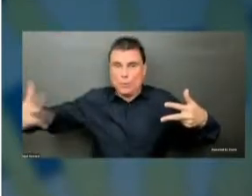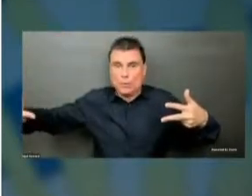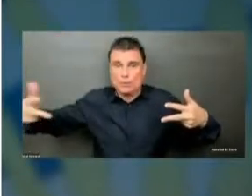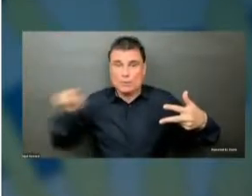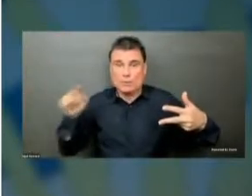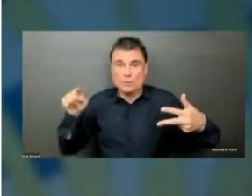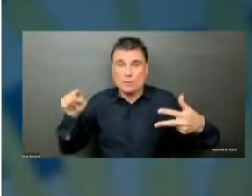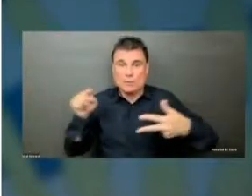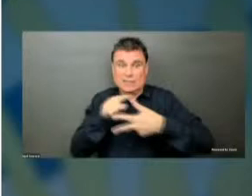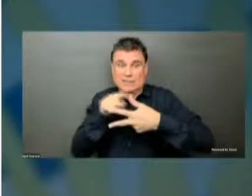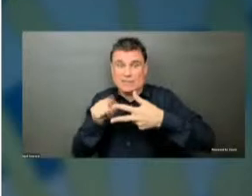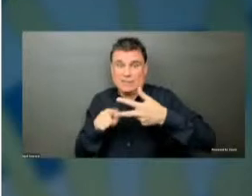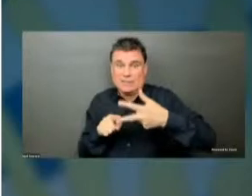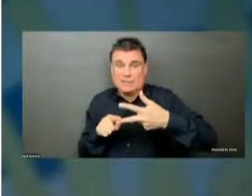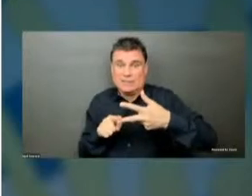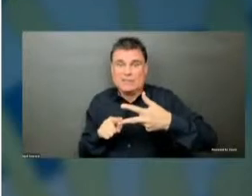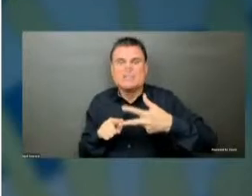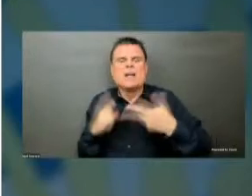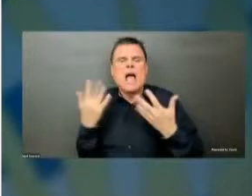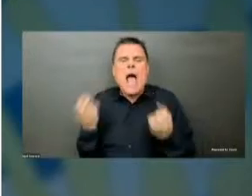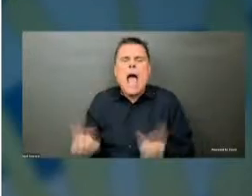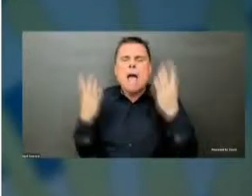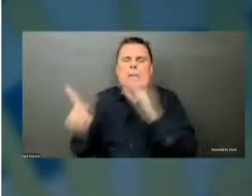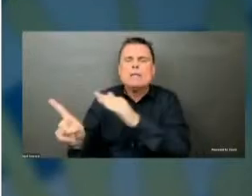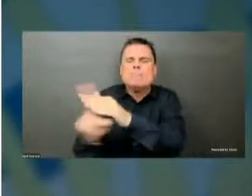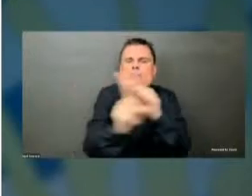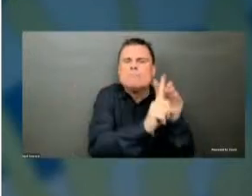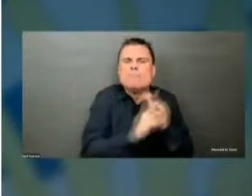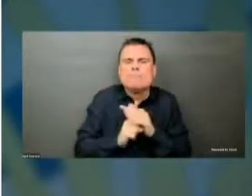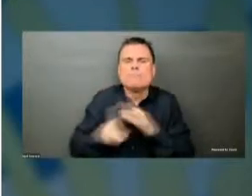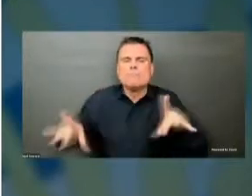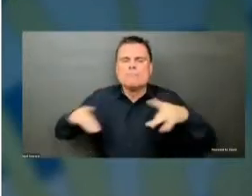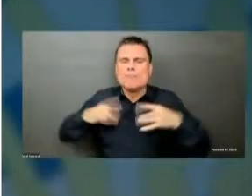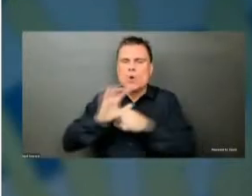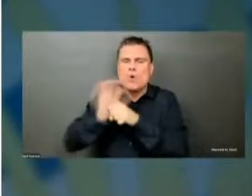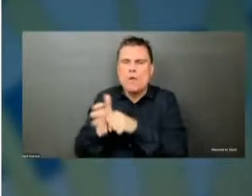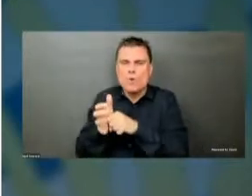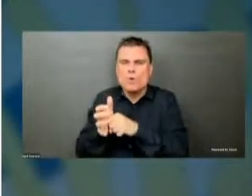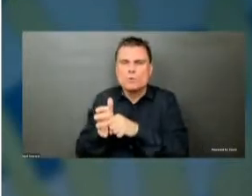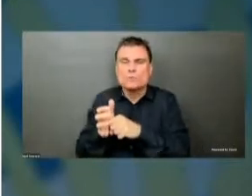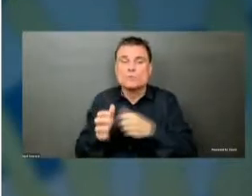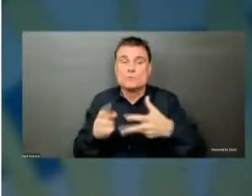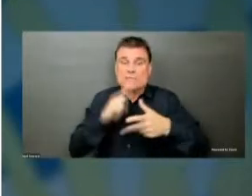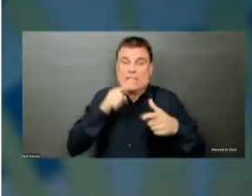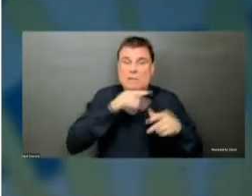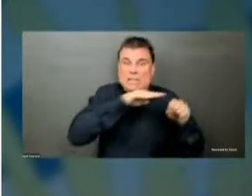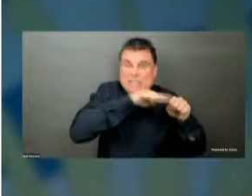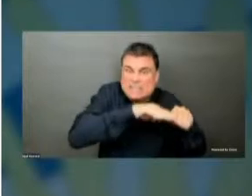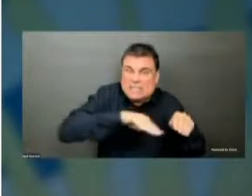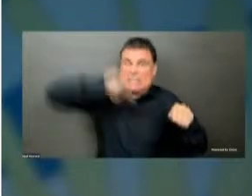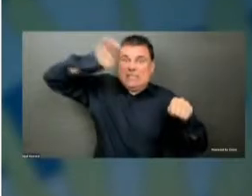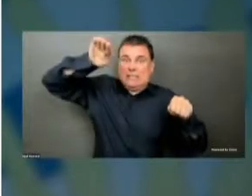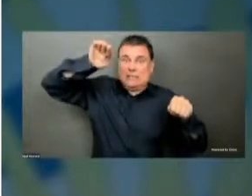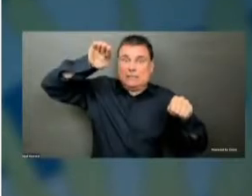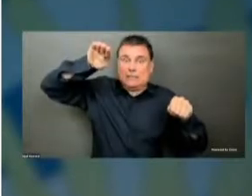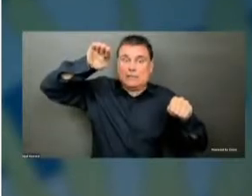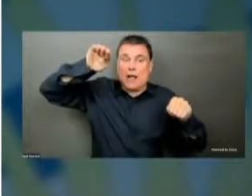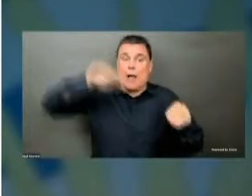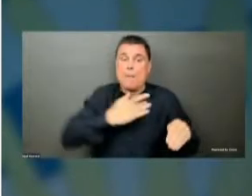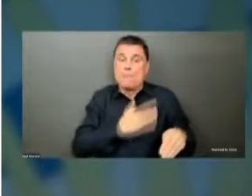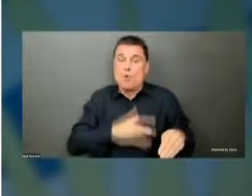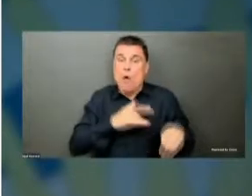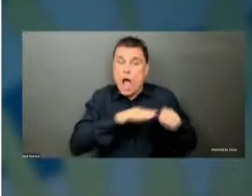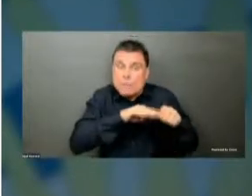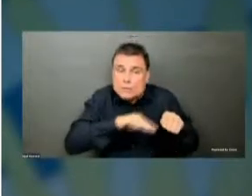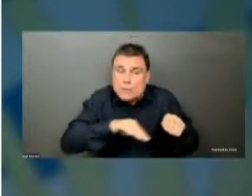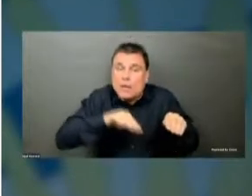and hospitalizations, a lag indicator, peaked several weeks later and have now come down but leveled